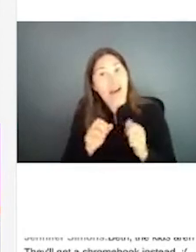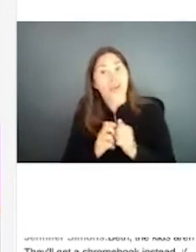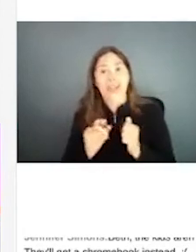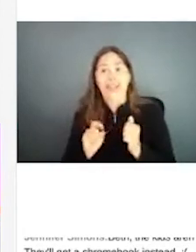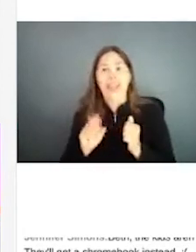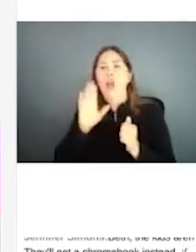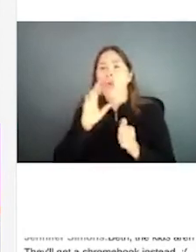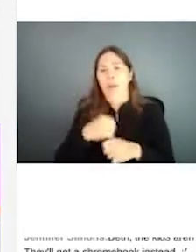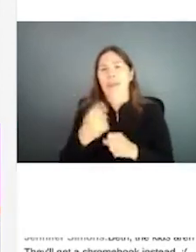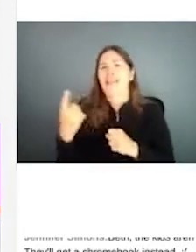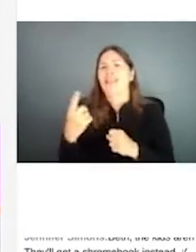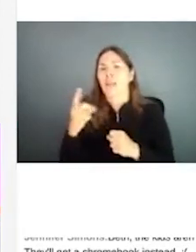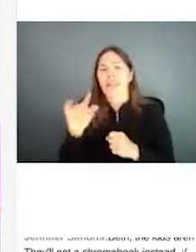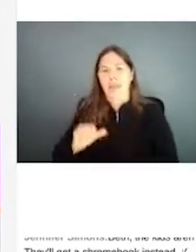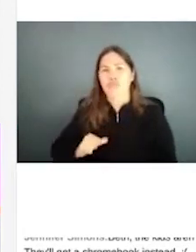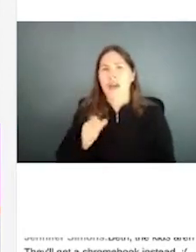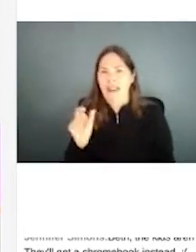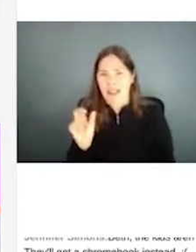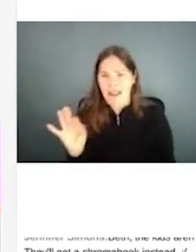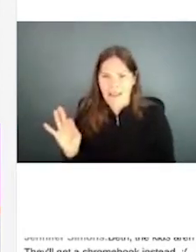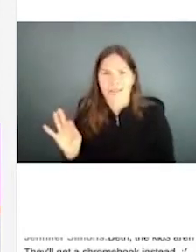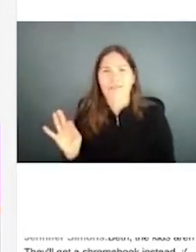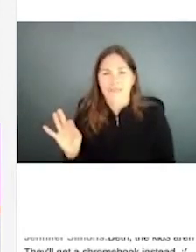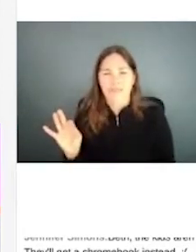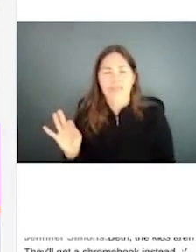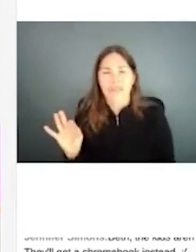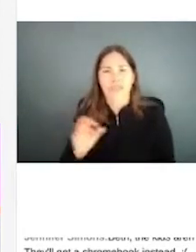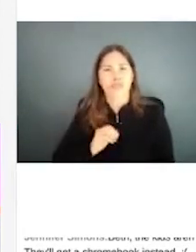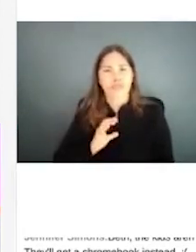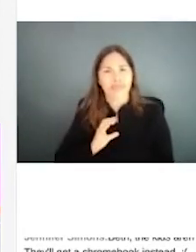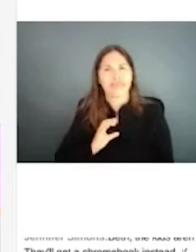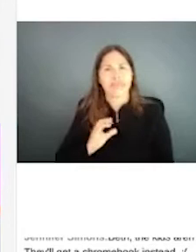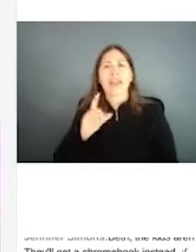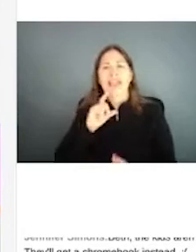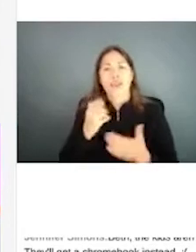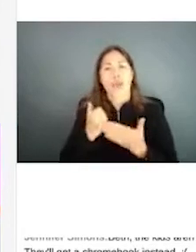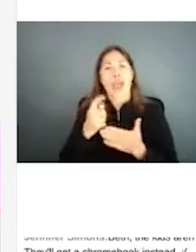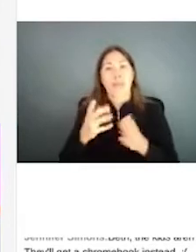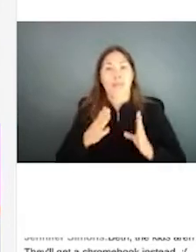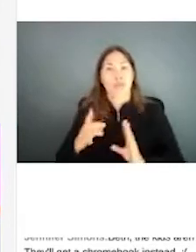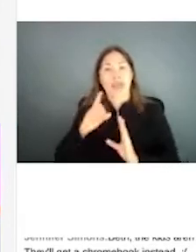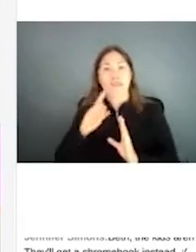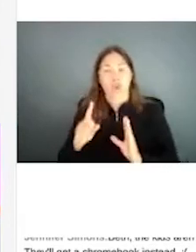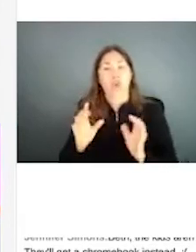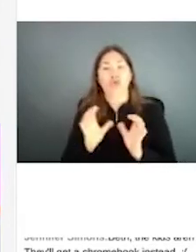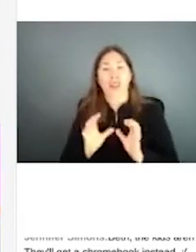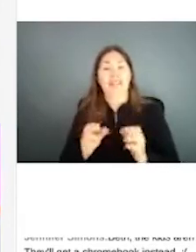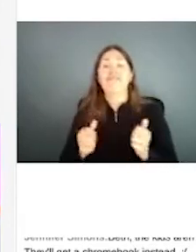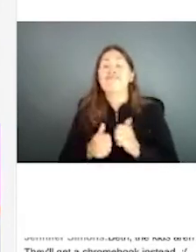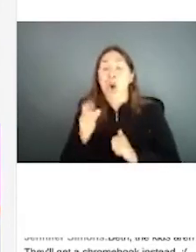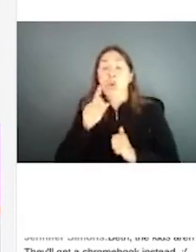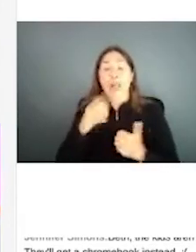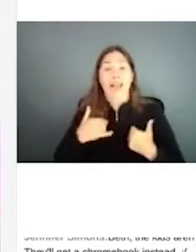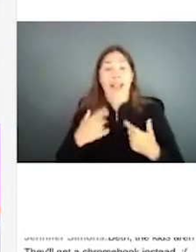going to create stuff that they're proud of. If you help them prep for the credentials, most will have a lot of success with the